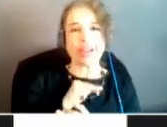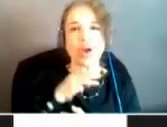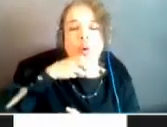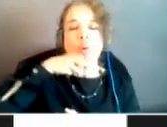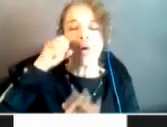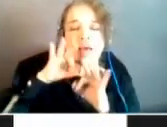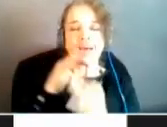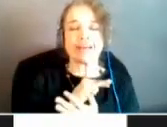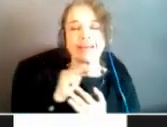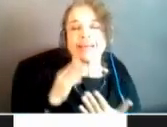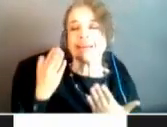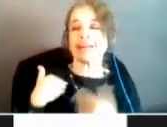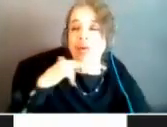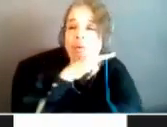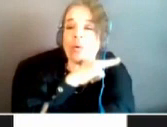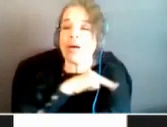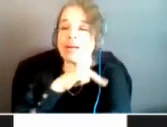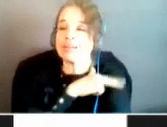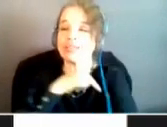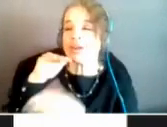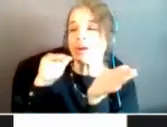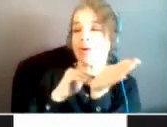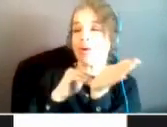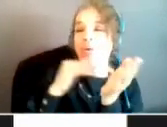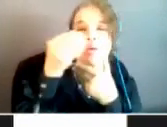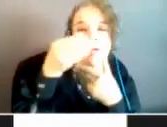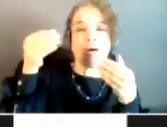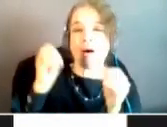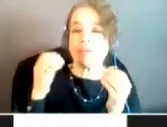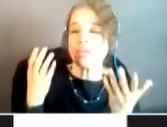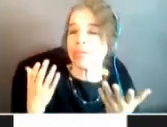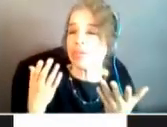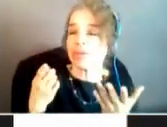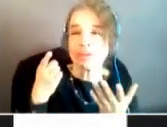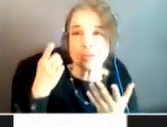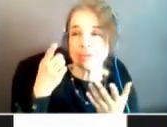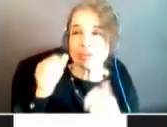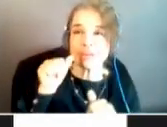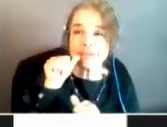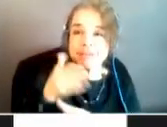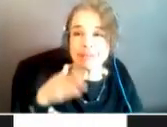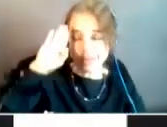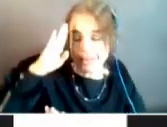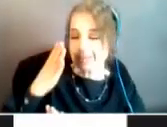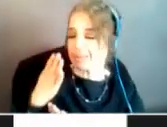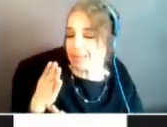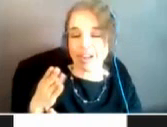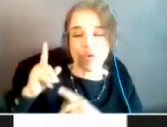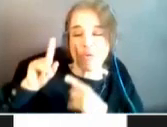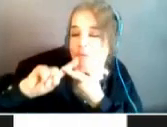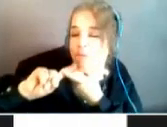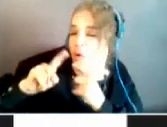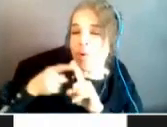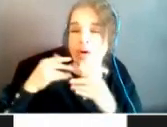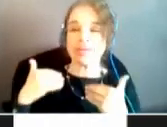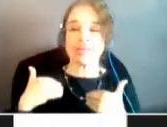member, might be in the hospital or at the doctor's office, and you, the daughter or son or, friend who is